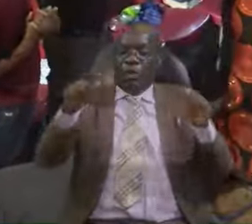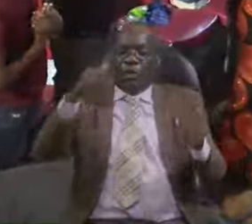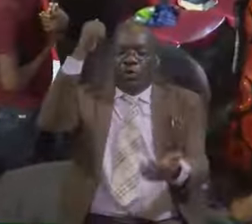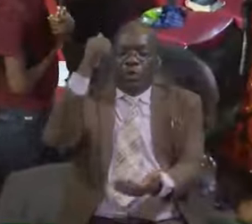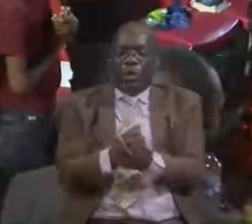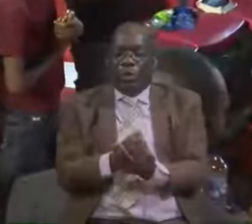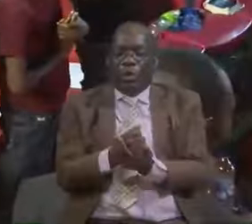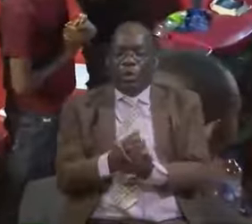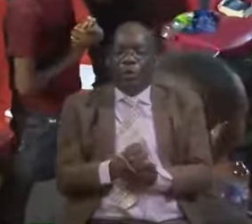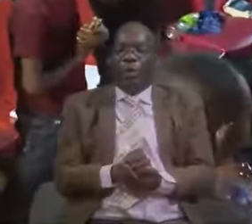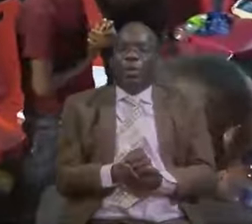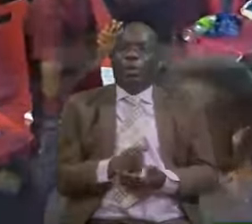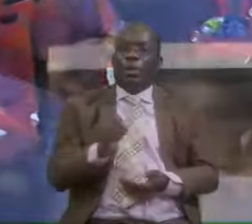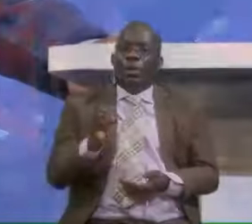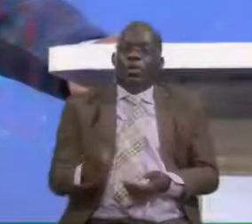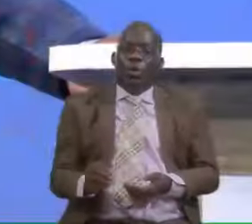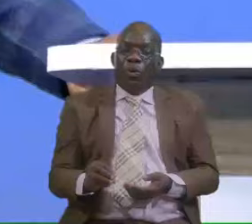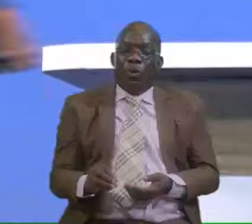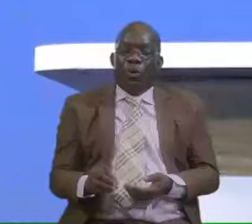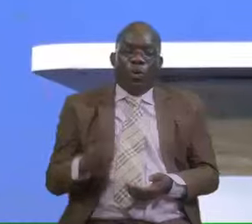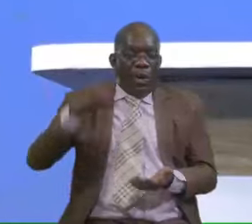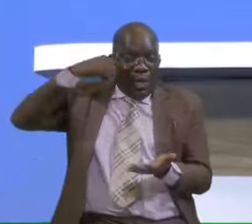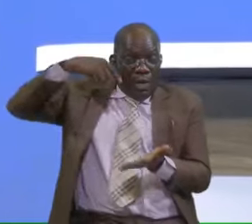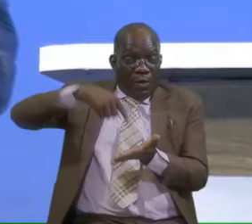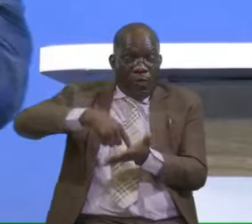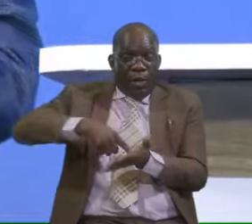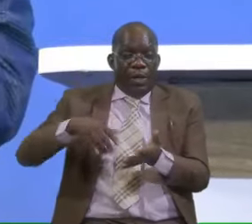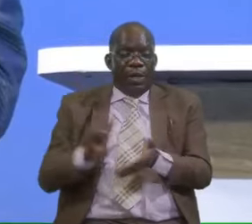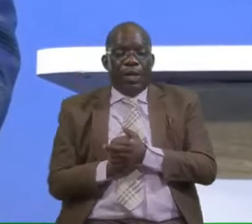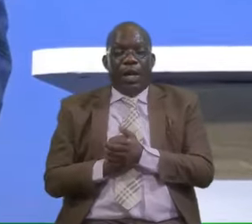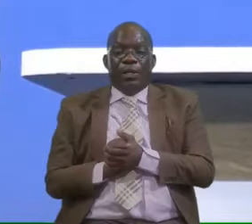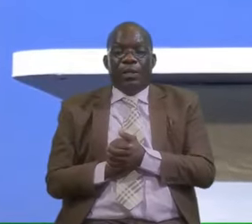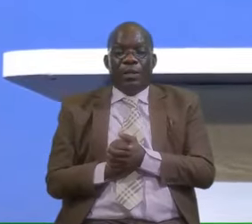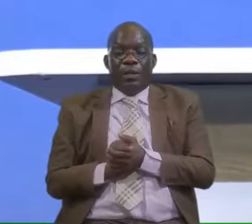And so identify that sickness and